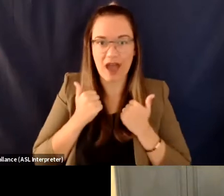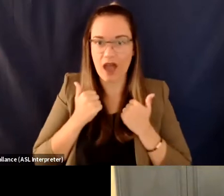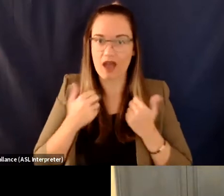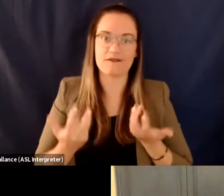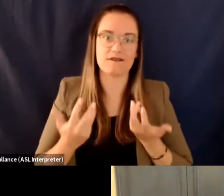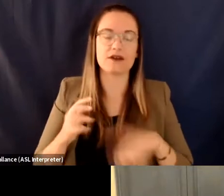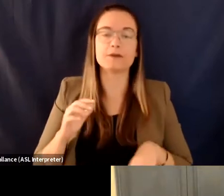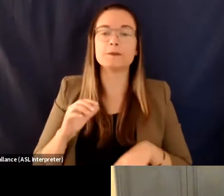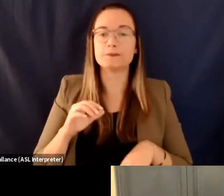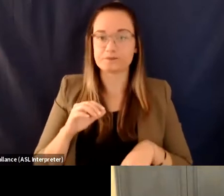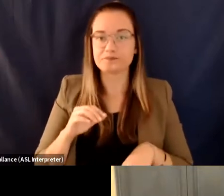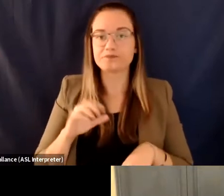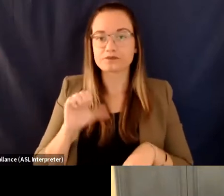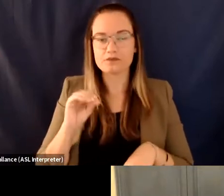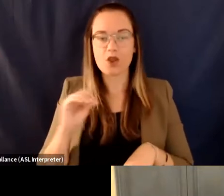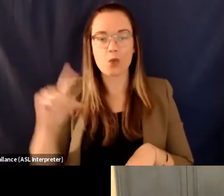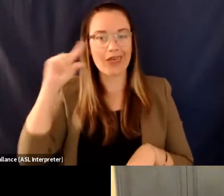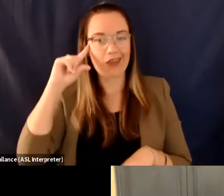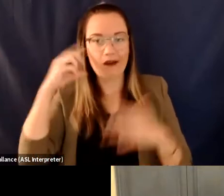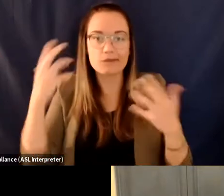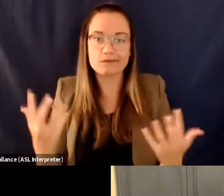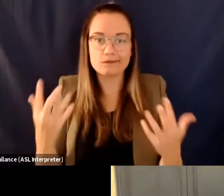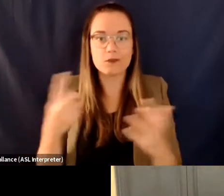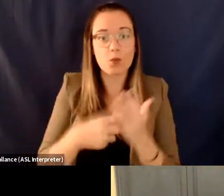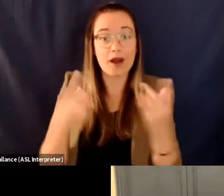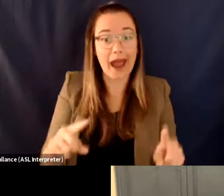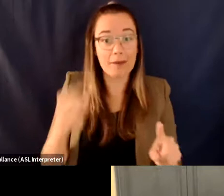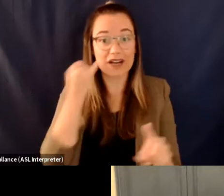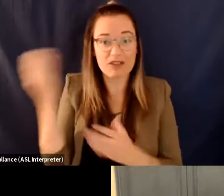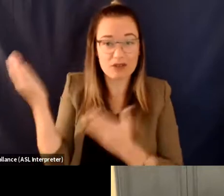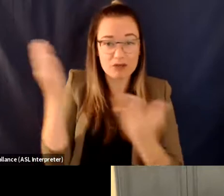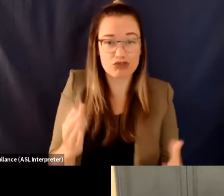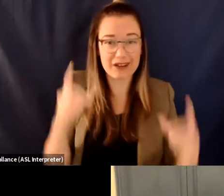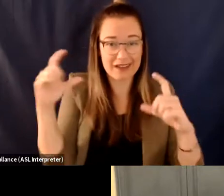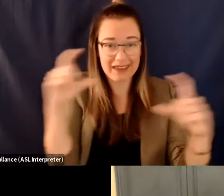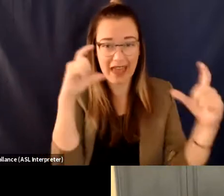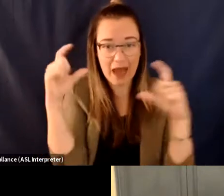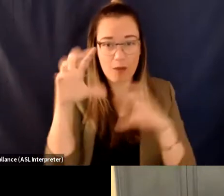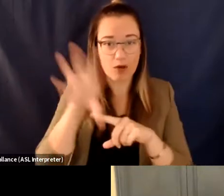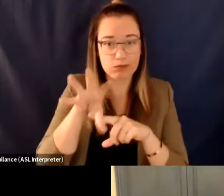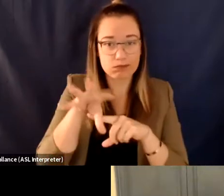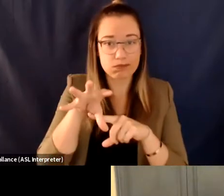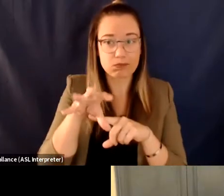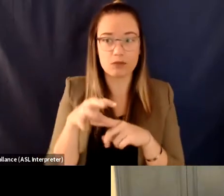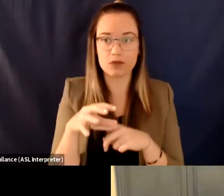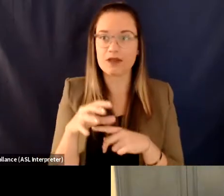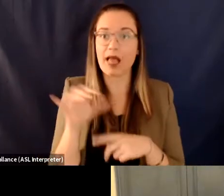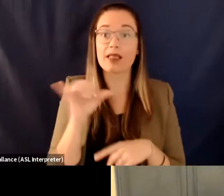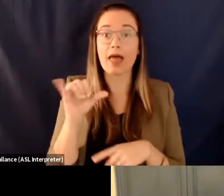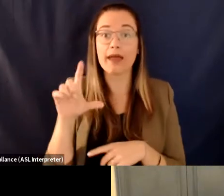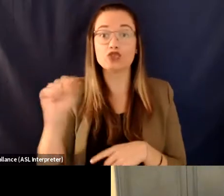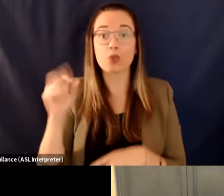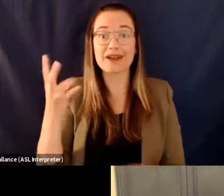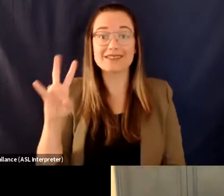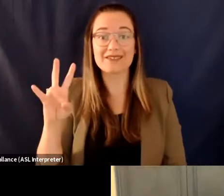And we thought, what would happen if we bring our camera there? Are they going to, as they had done in 2017, the boys